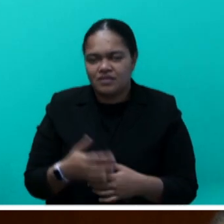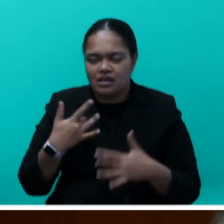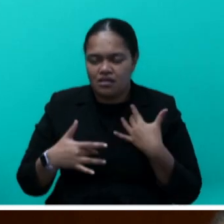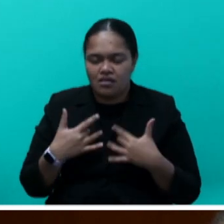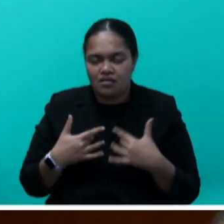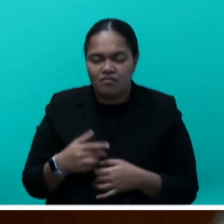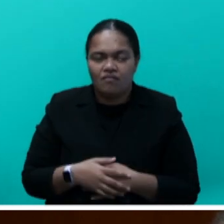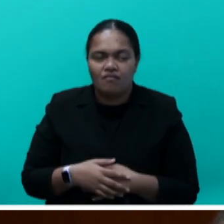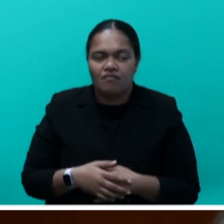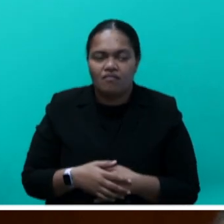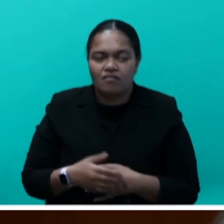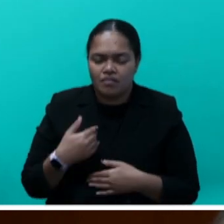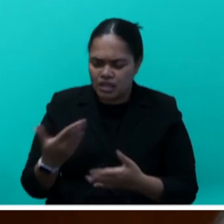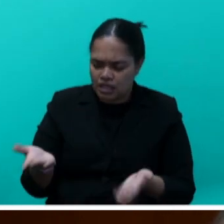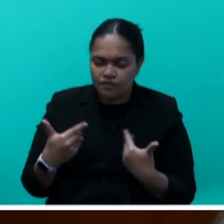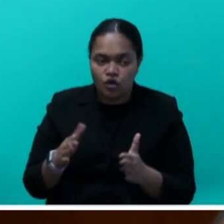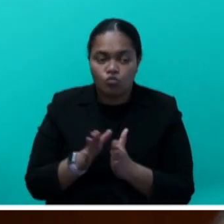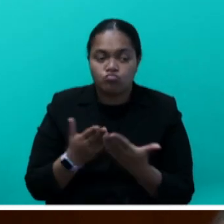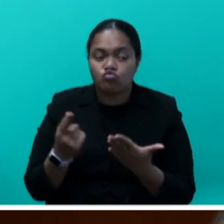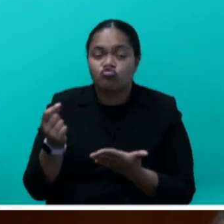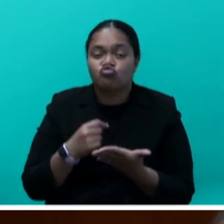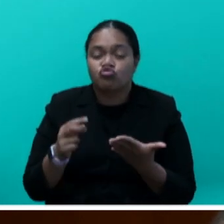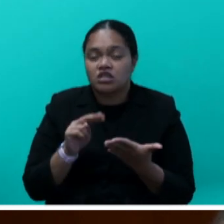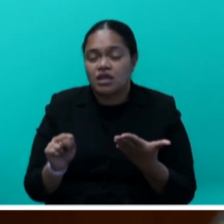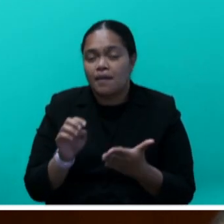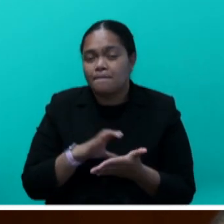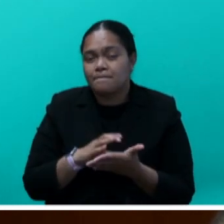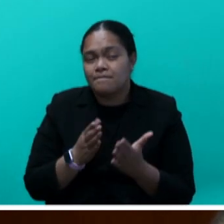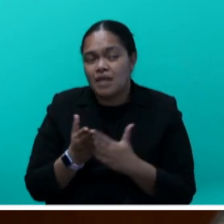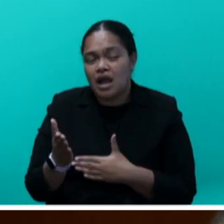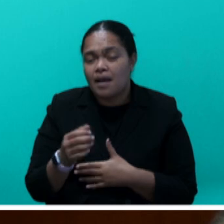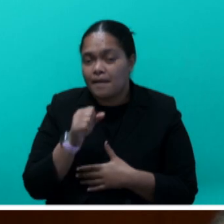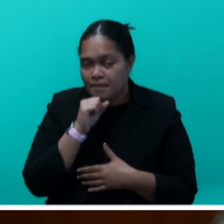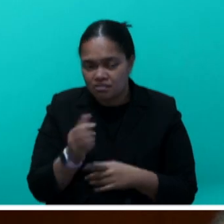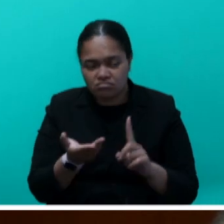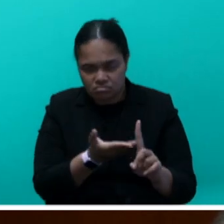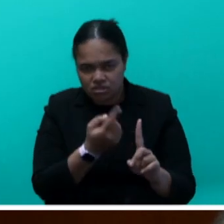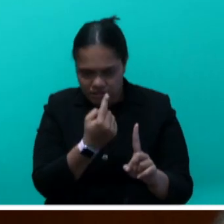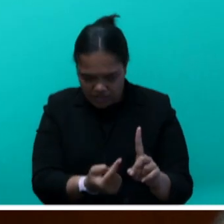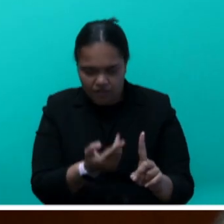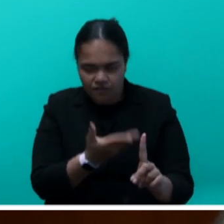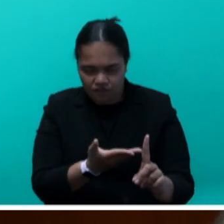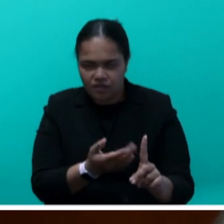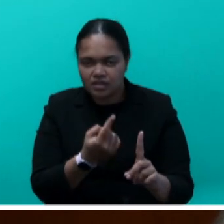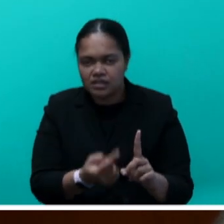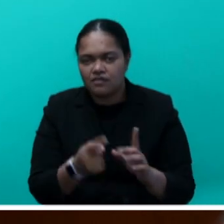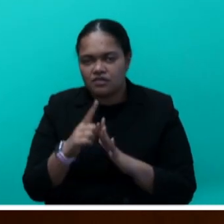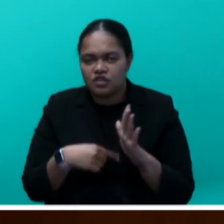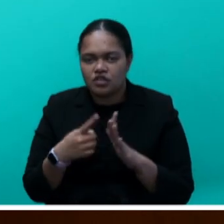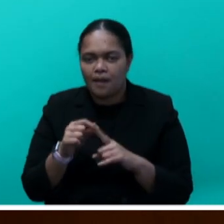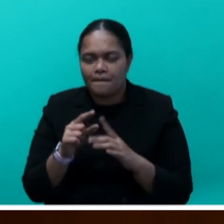I was given a book written by the man himself, President Xi Jinping.